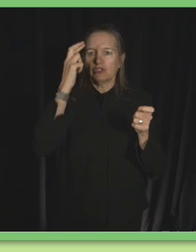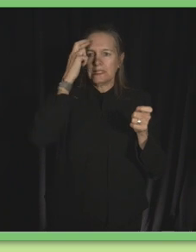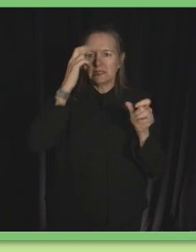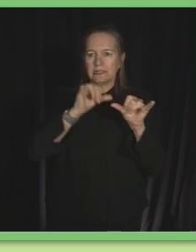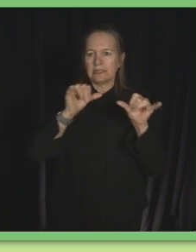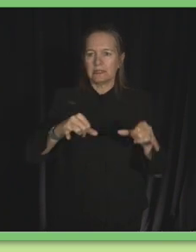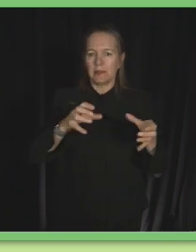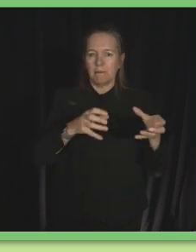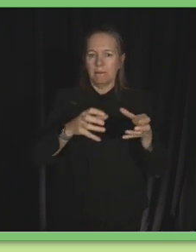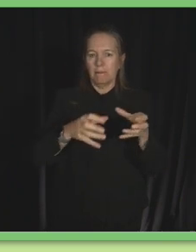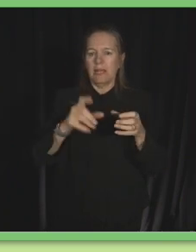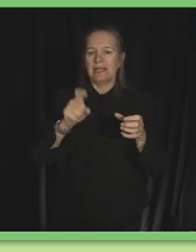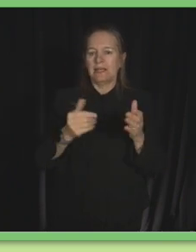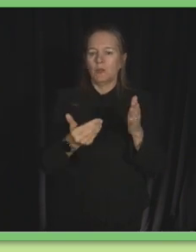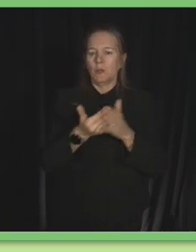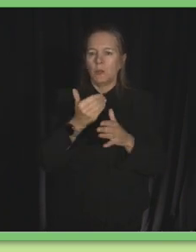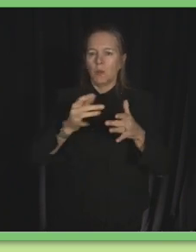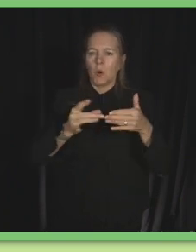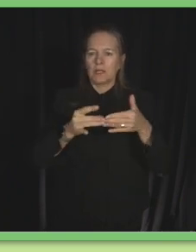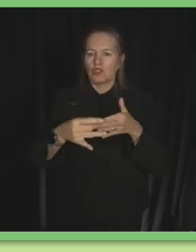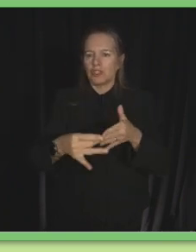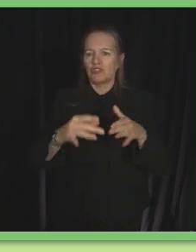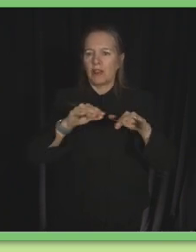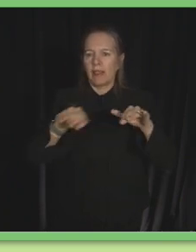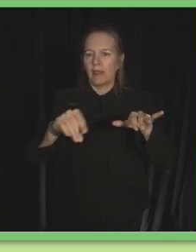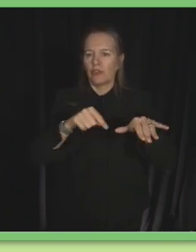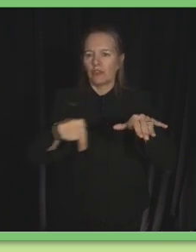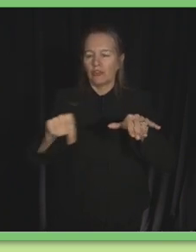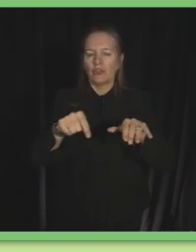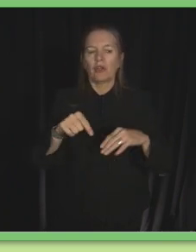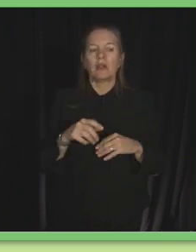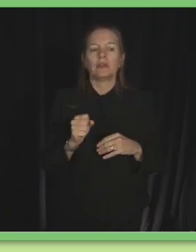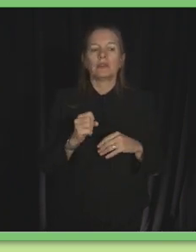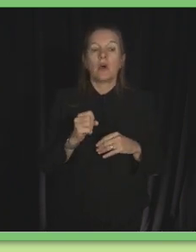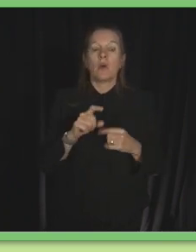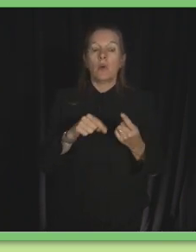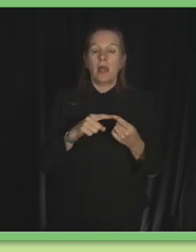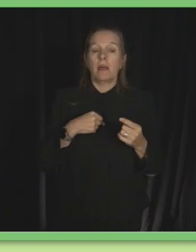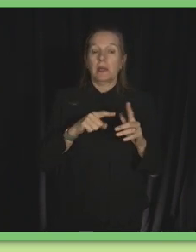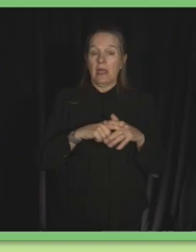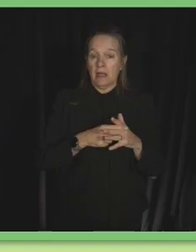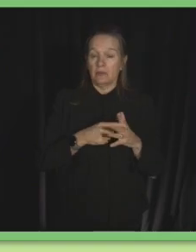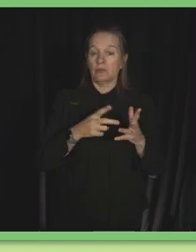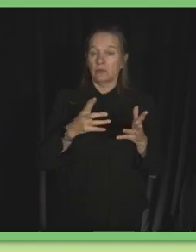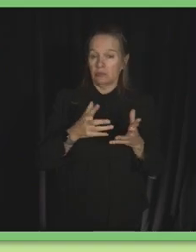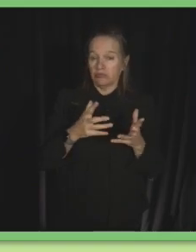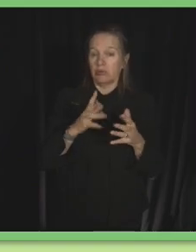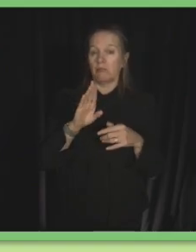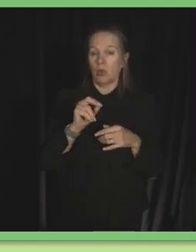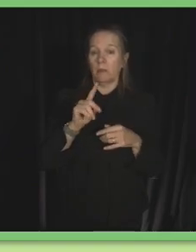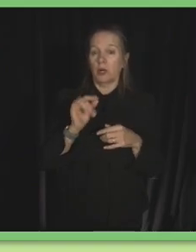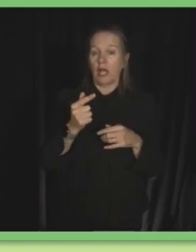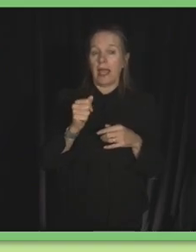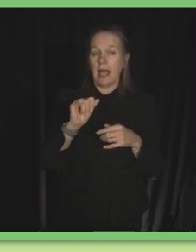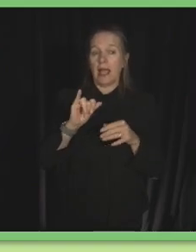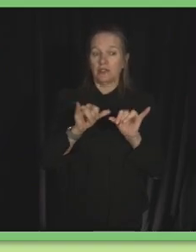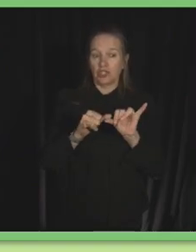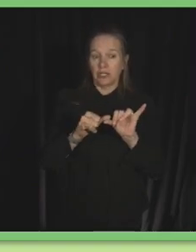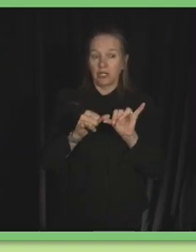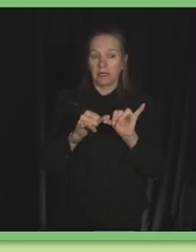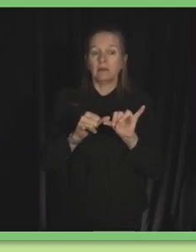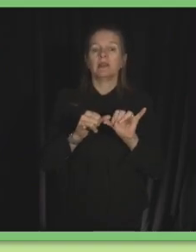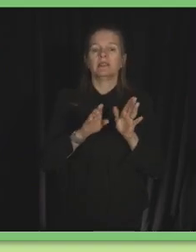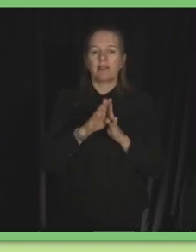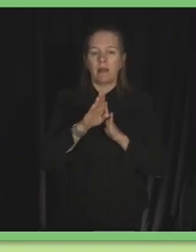layer. As AI traffic began to surge, Bloomberg's AI engineering organization developed an AI gateway to safely manage and route traffic.